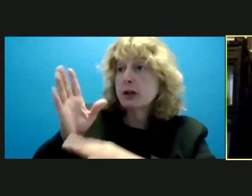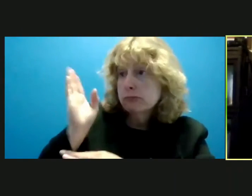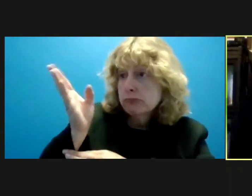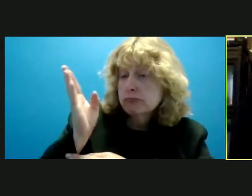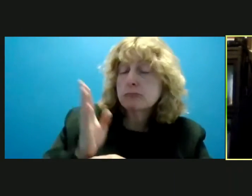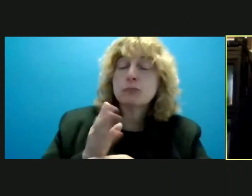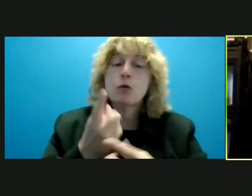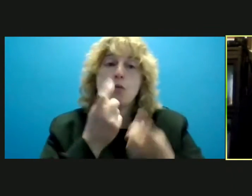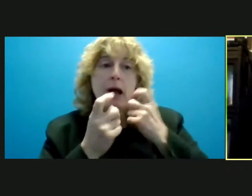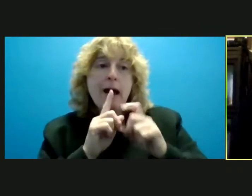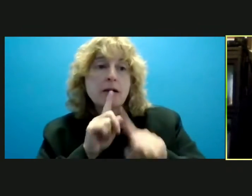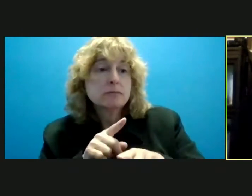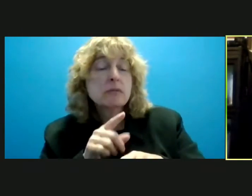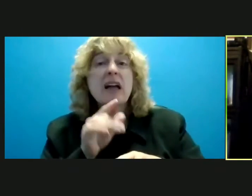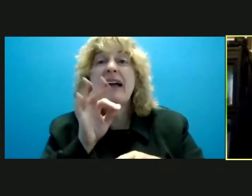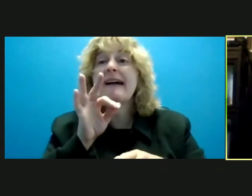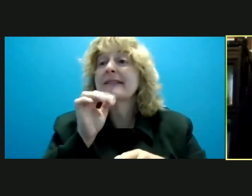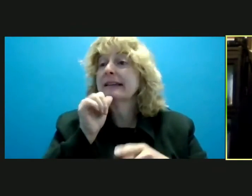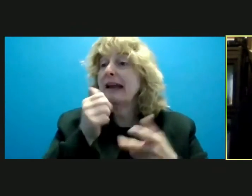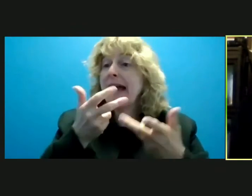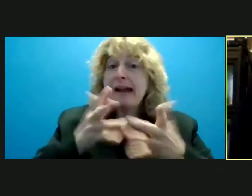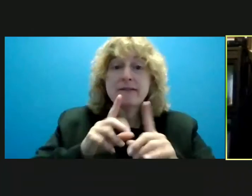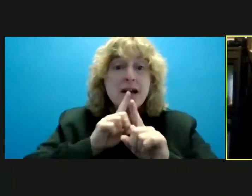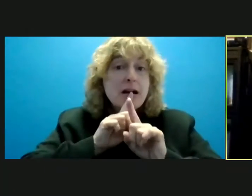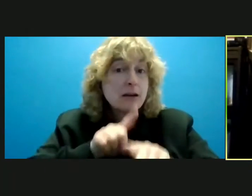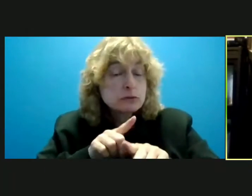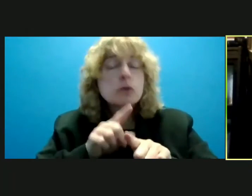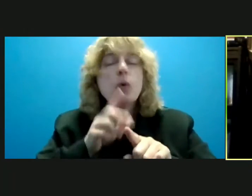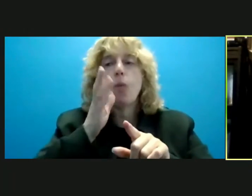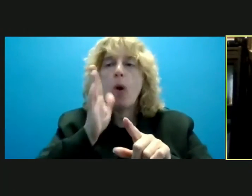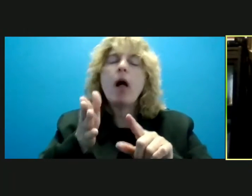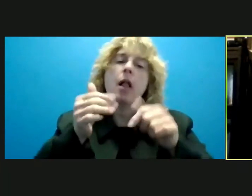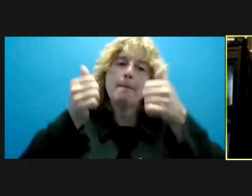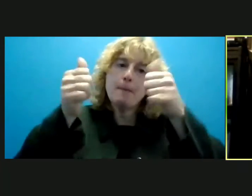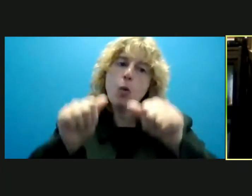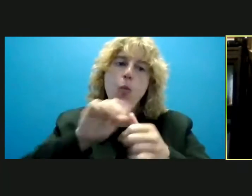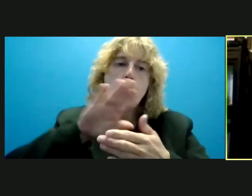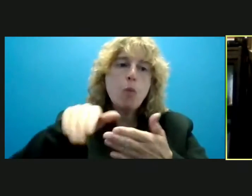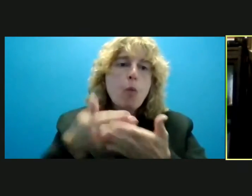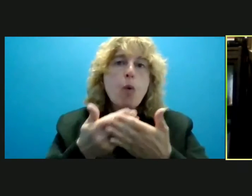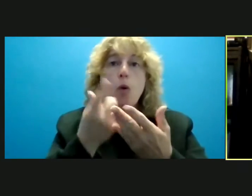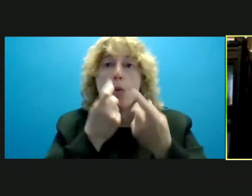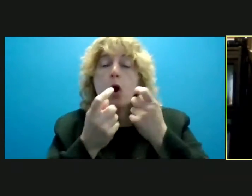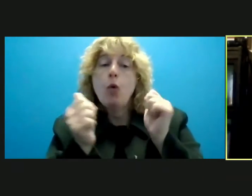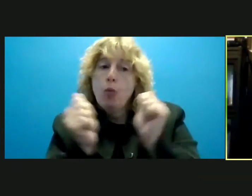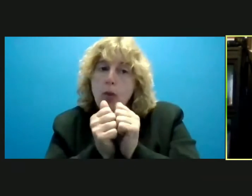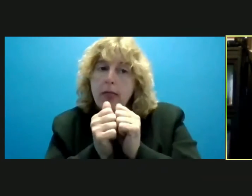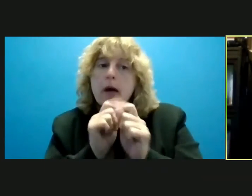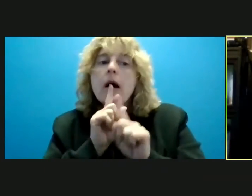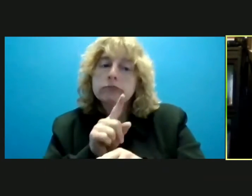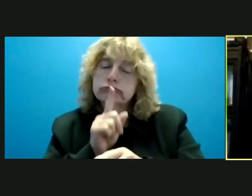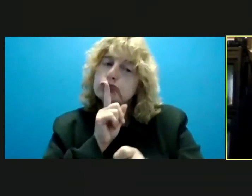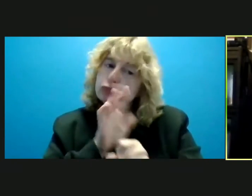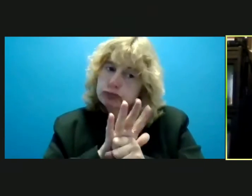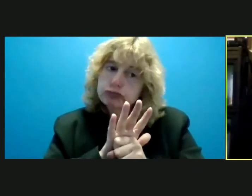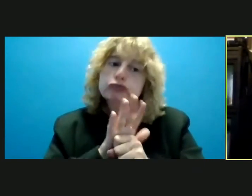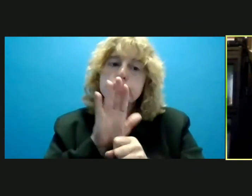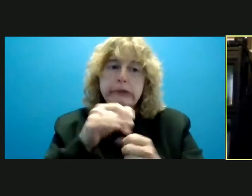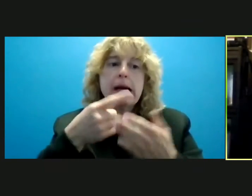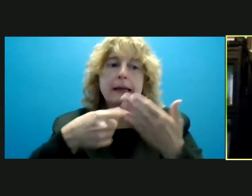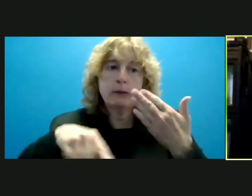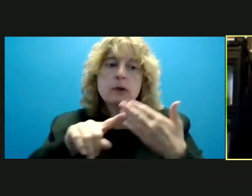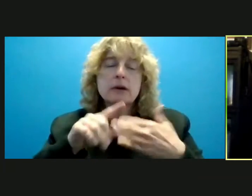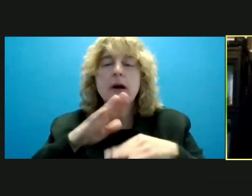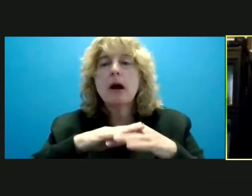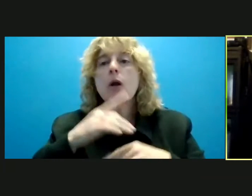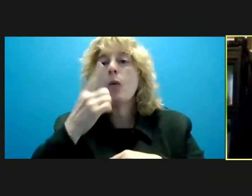questions asked today will be posted with answers on OneDetroitPBS.org. For our